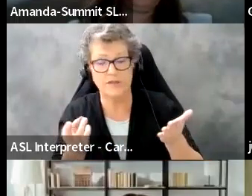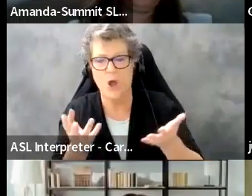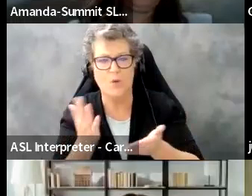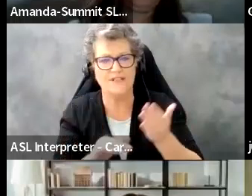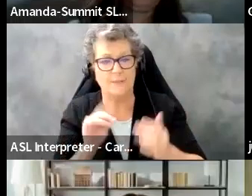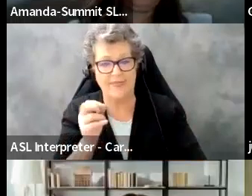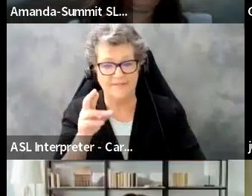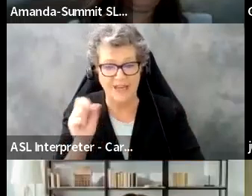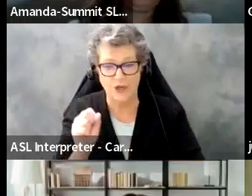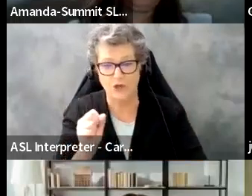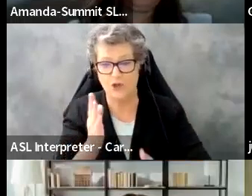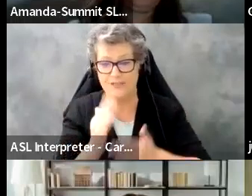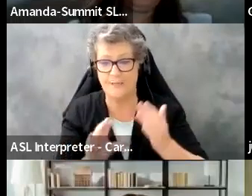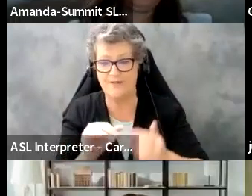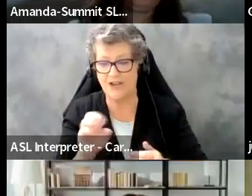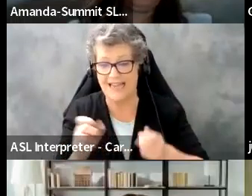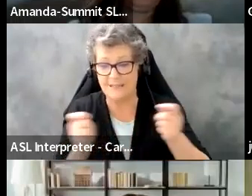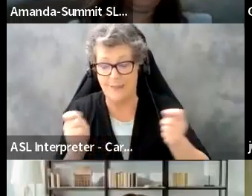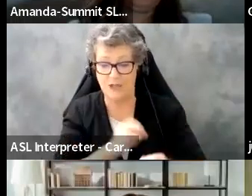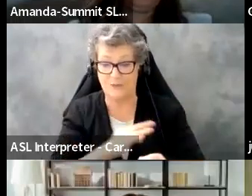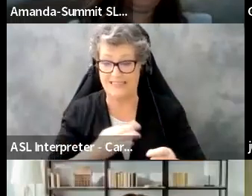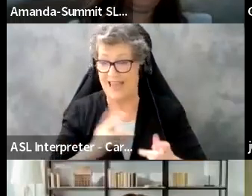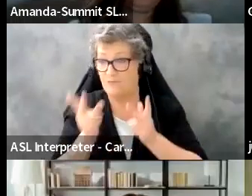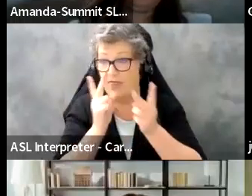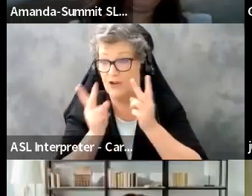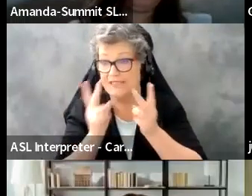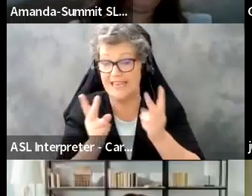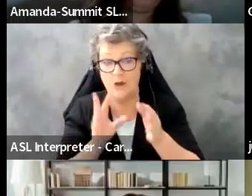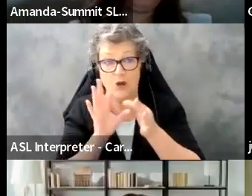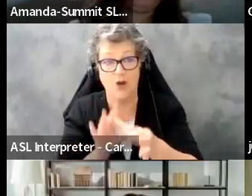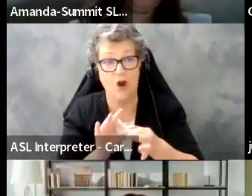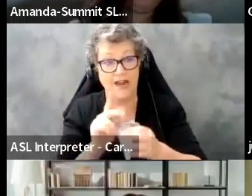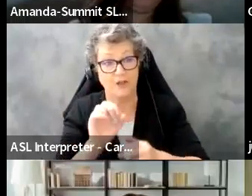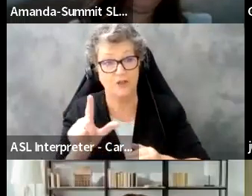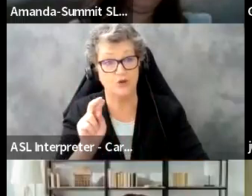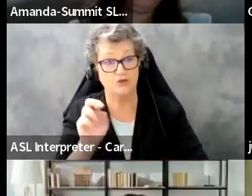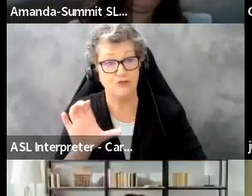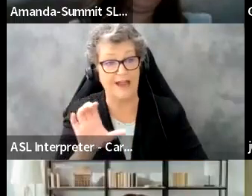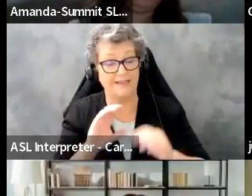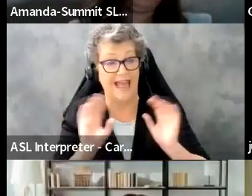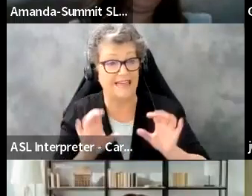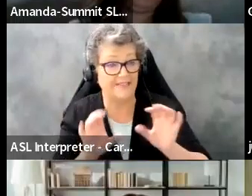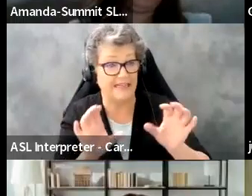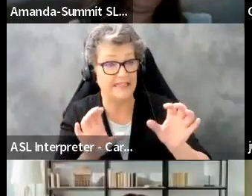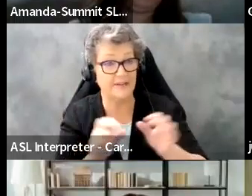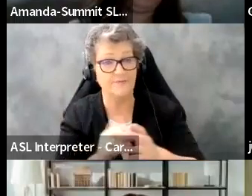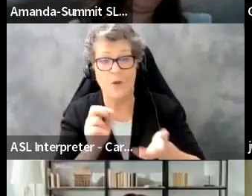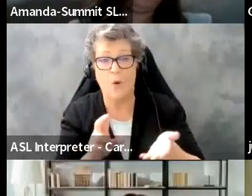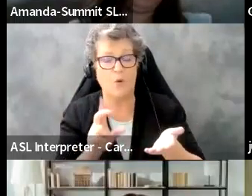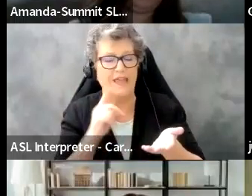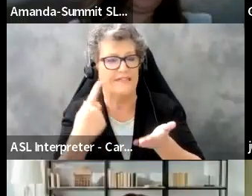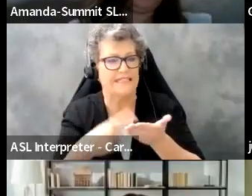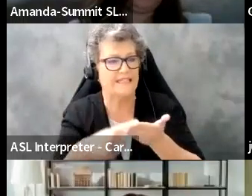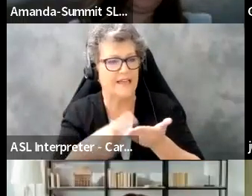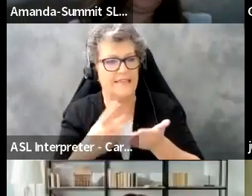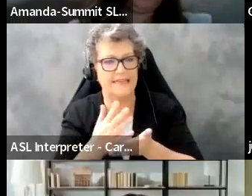vendors or even maybe some of our case management staff are seeing in regards to social rec activities, or even discussing